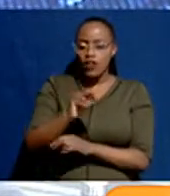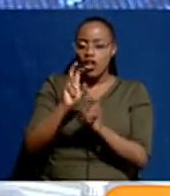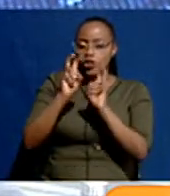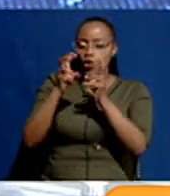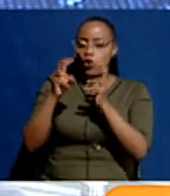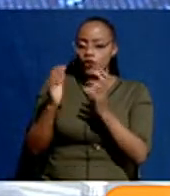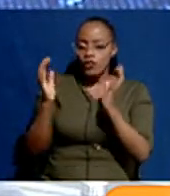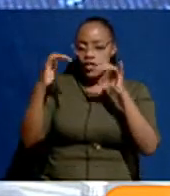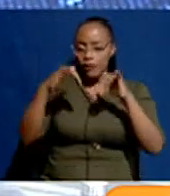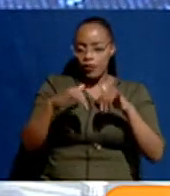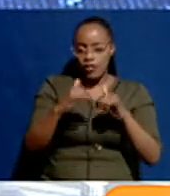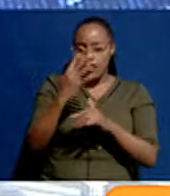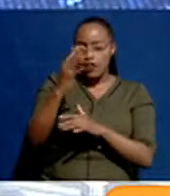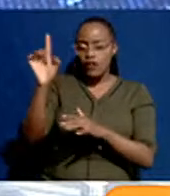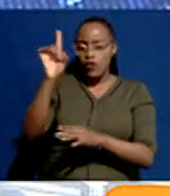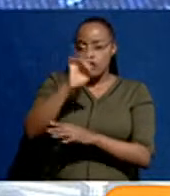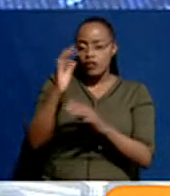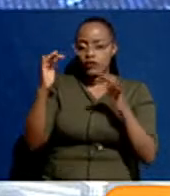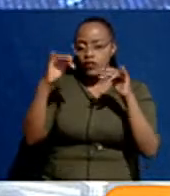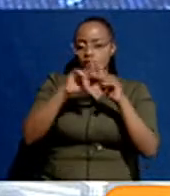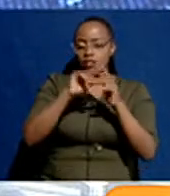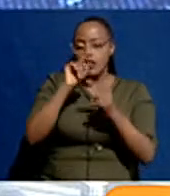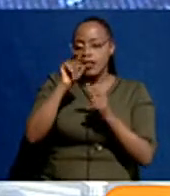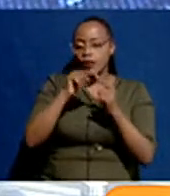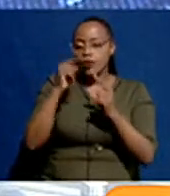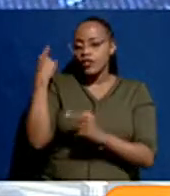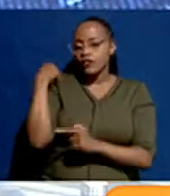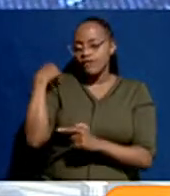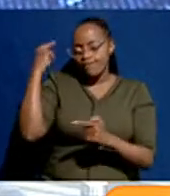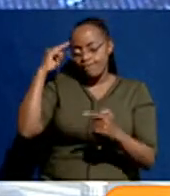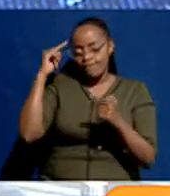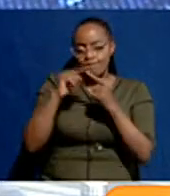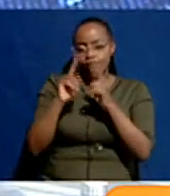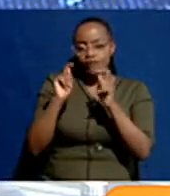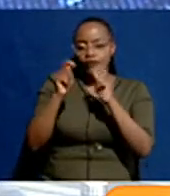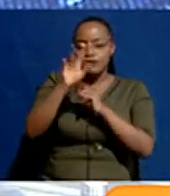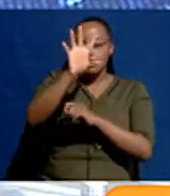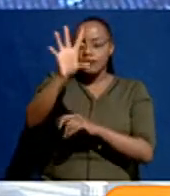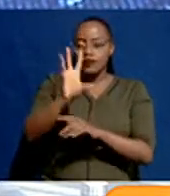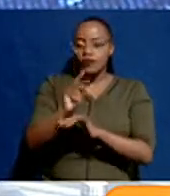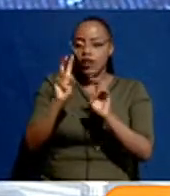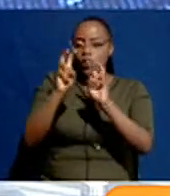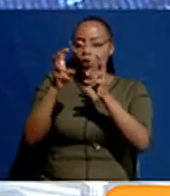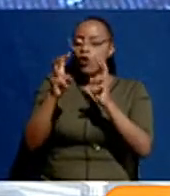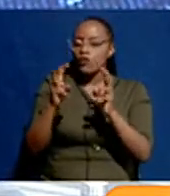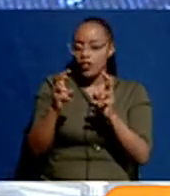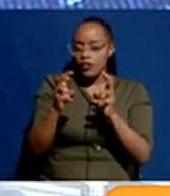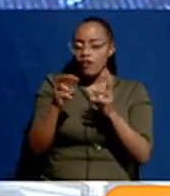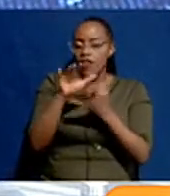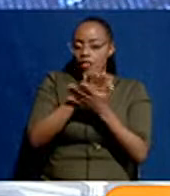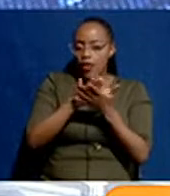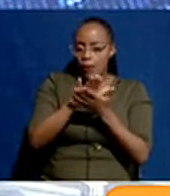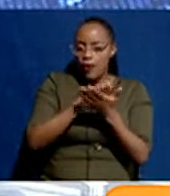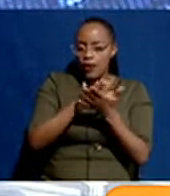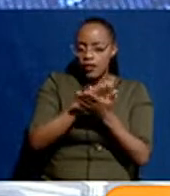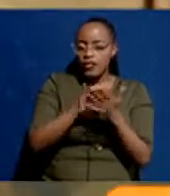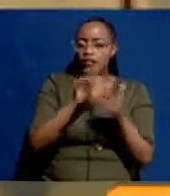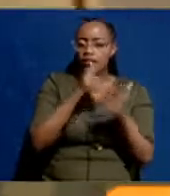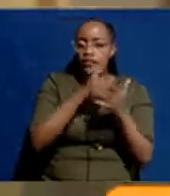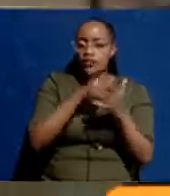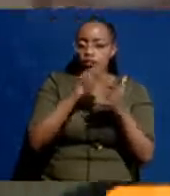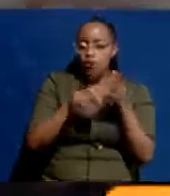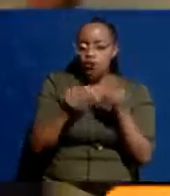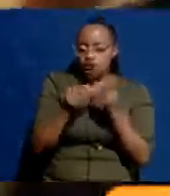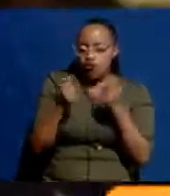Coffee Summit. The four-day summit, which began yesterday, aims to transform Africa's coffee industry. The primary goals of the summit include